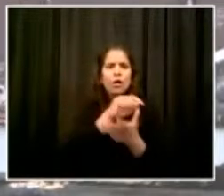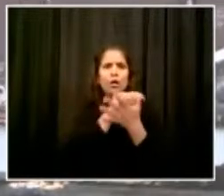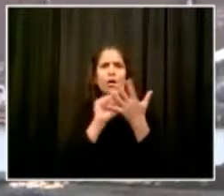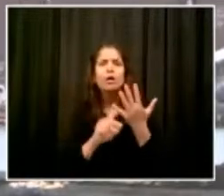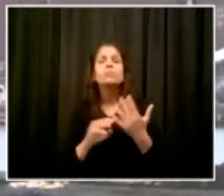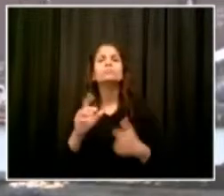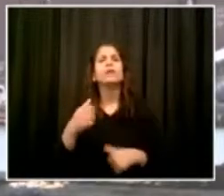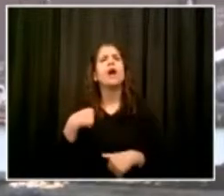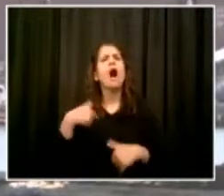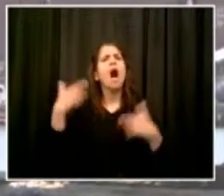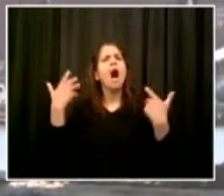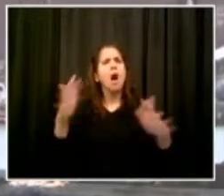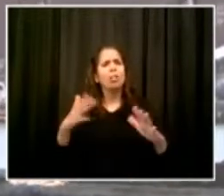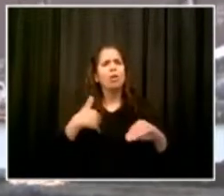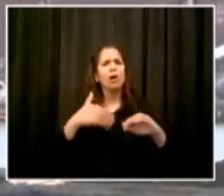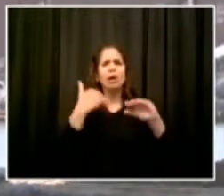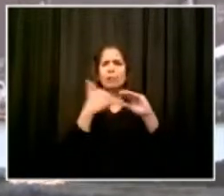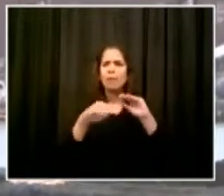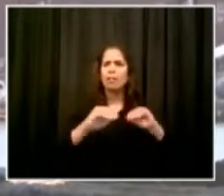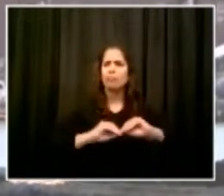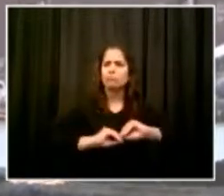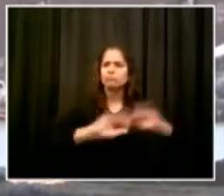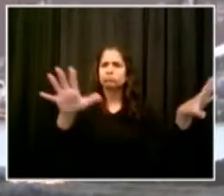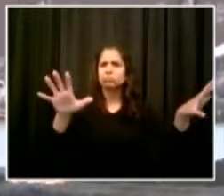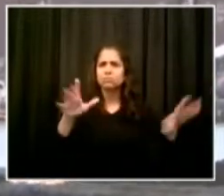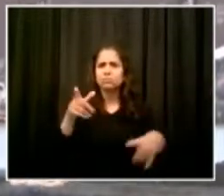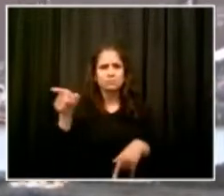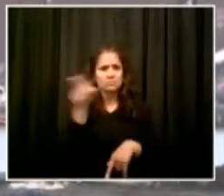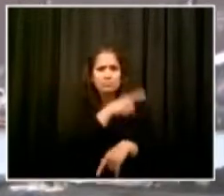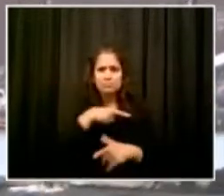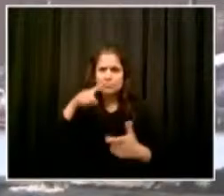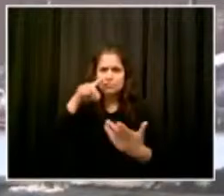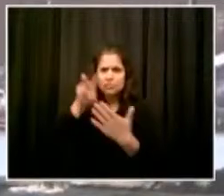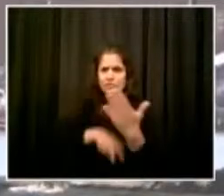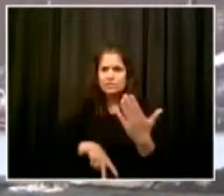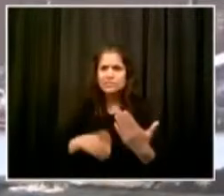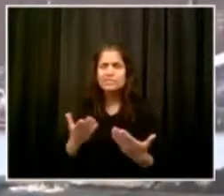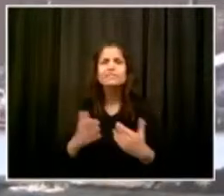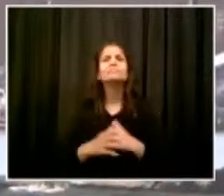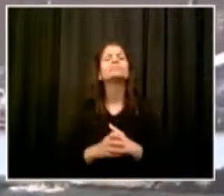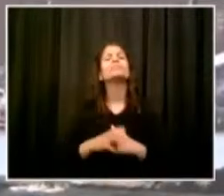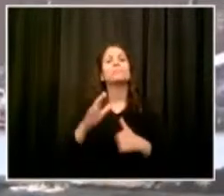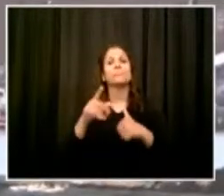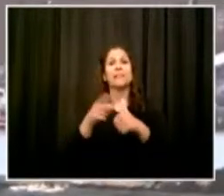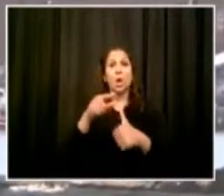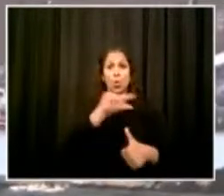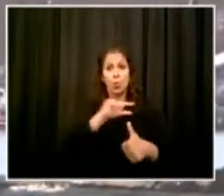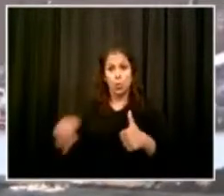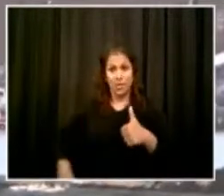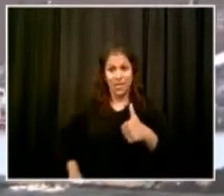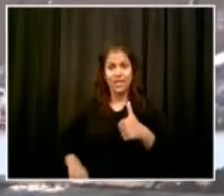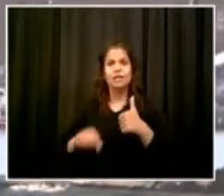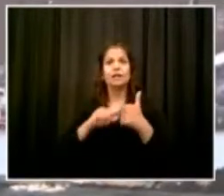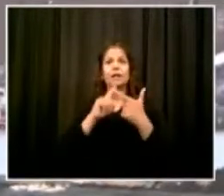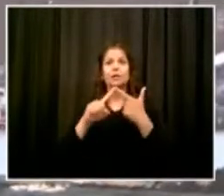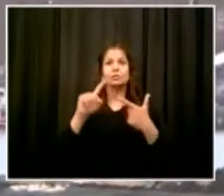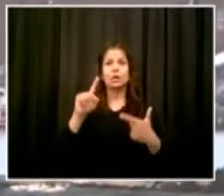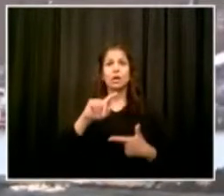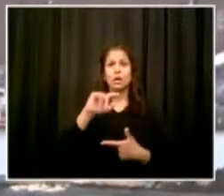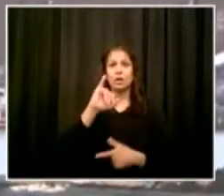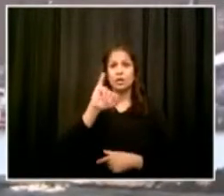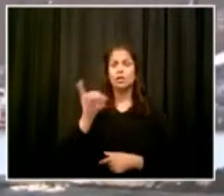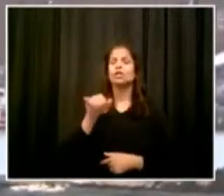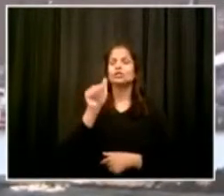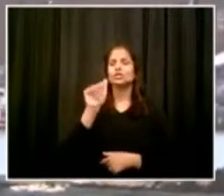Street, Queens, Jamaica Avenue, Queens, 5th Avenue, Manhattan for a section of 5th Avenue, J Street, Brooklyn, 181st